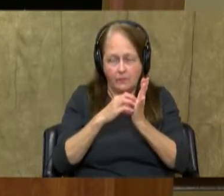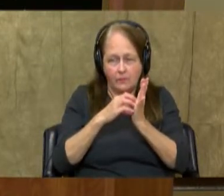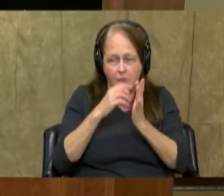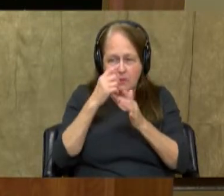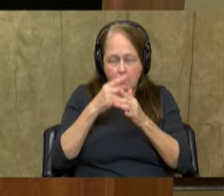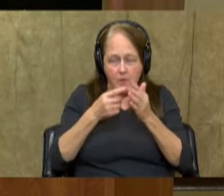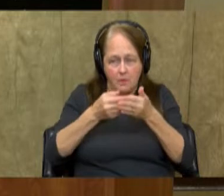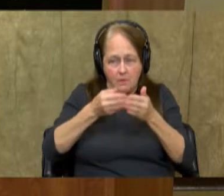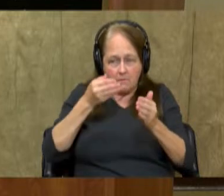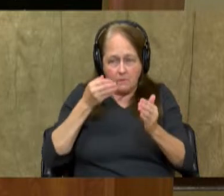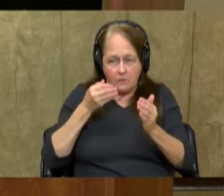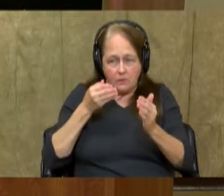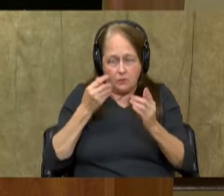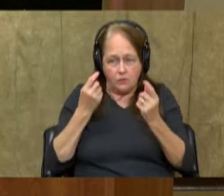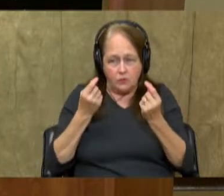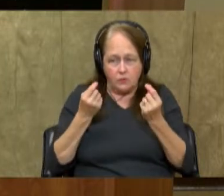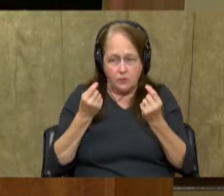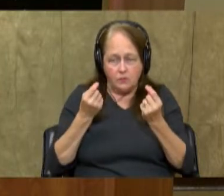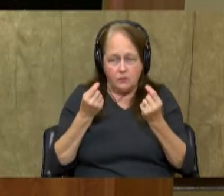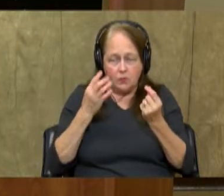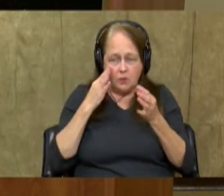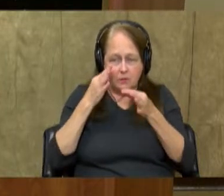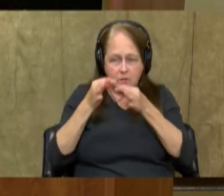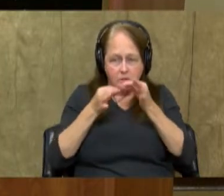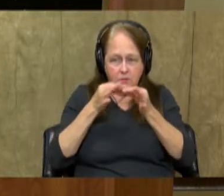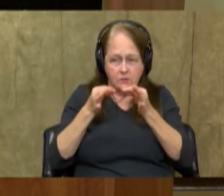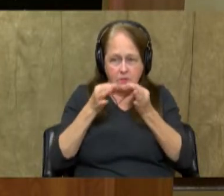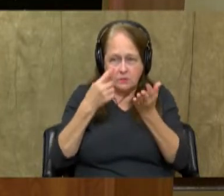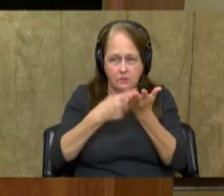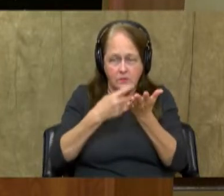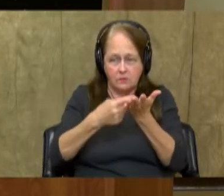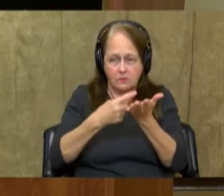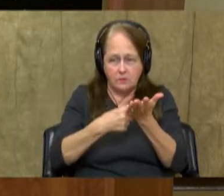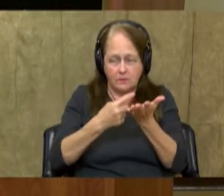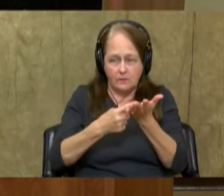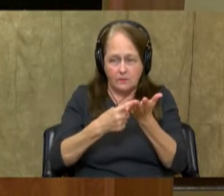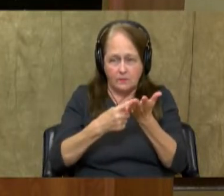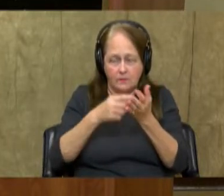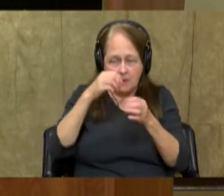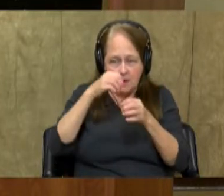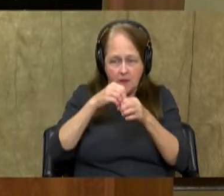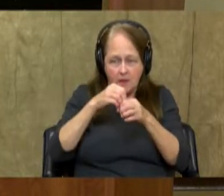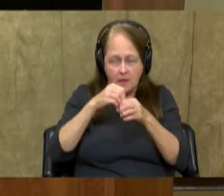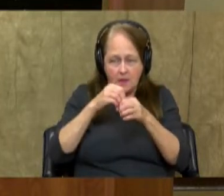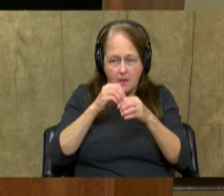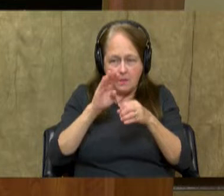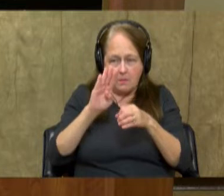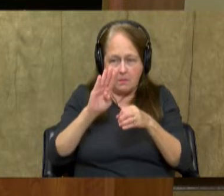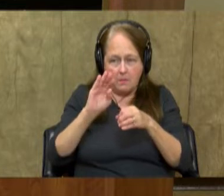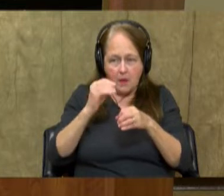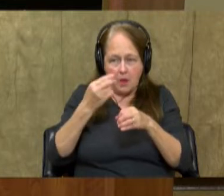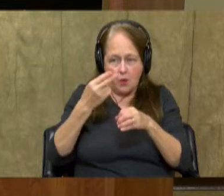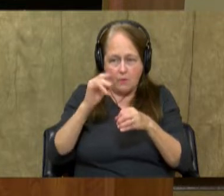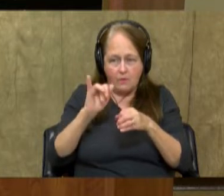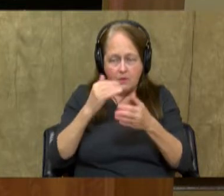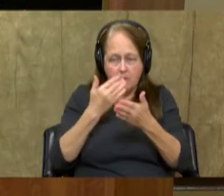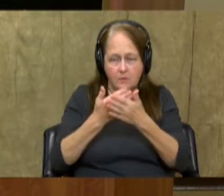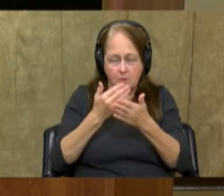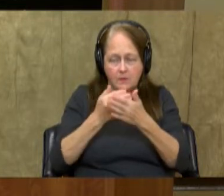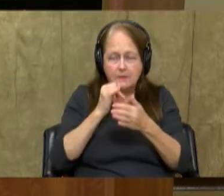Well, before we do that, one more thing I want to discuss. In a biography, it's based on